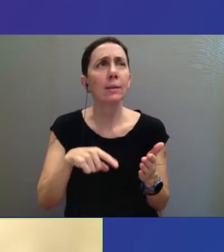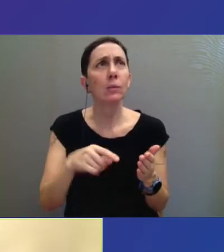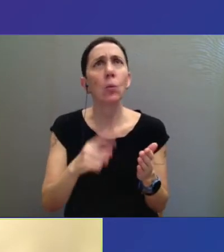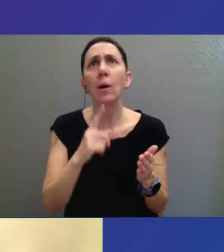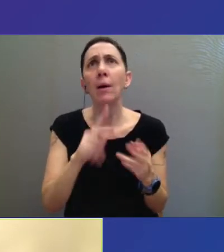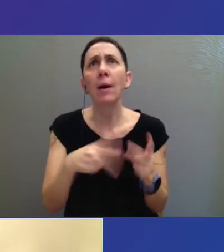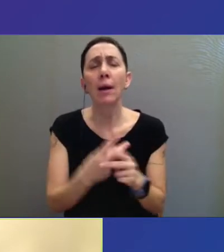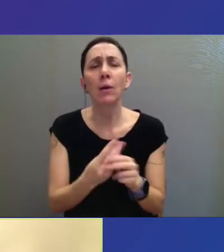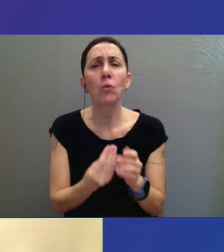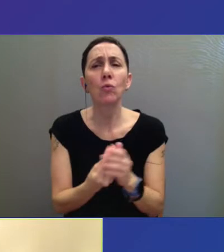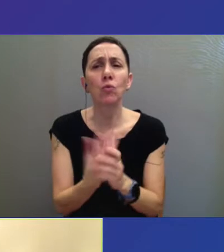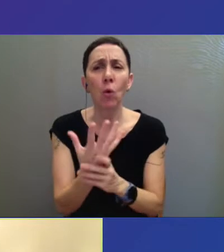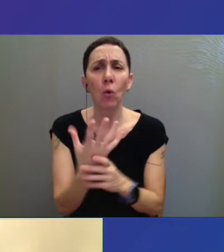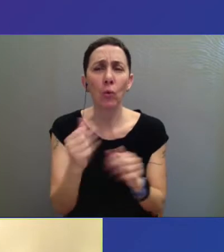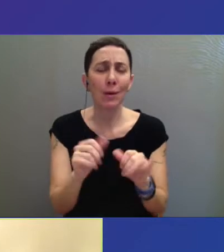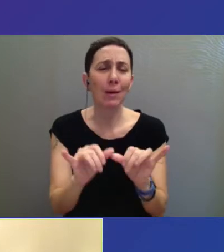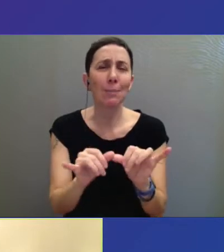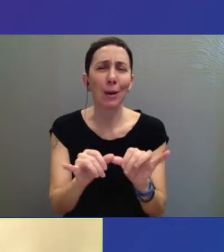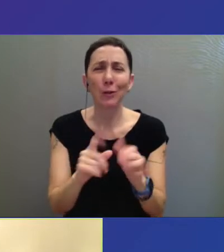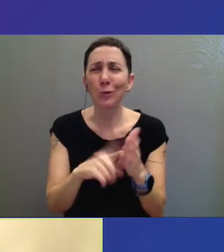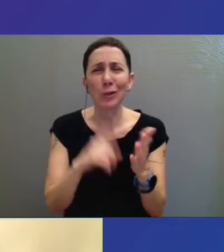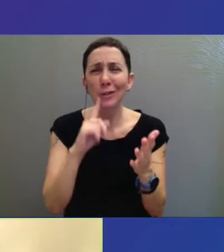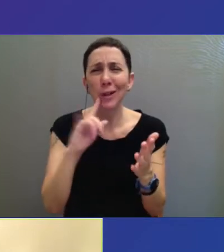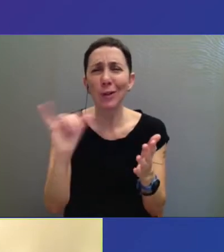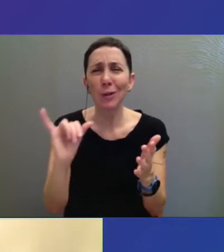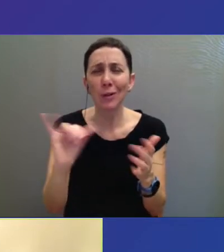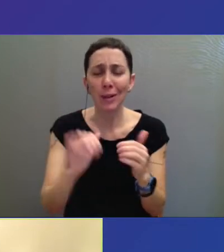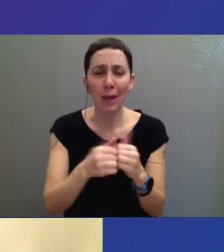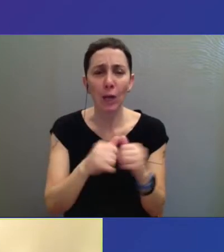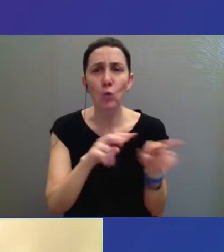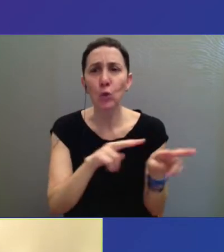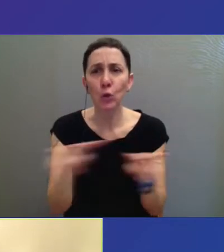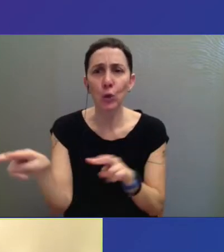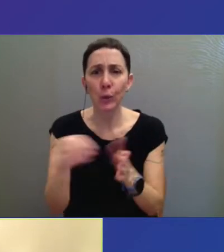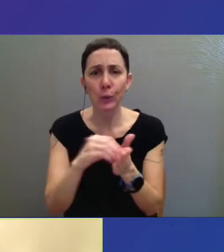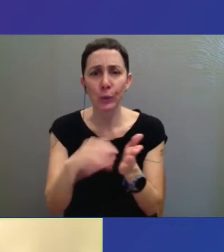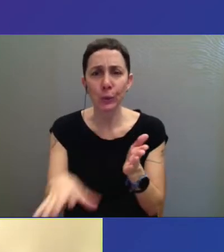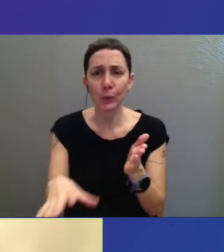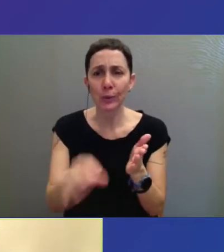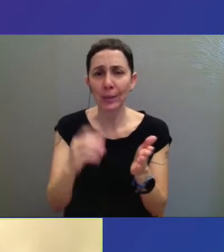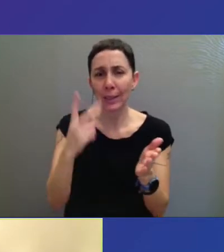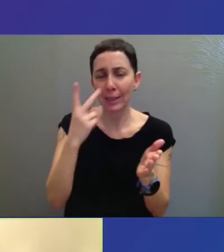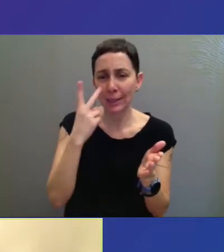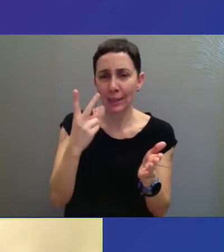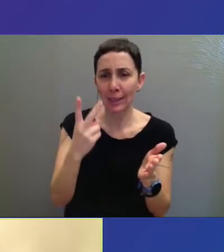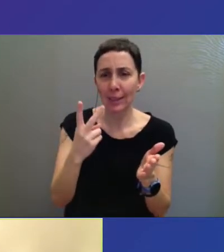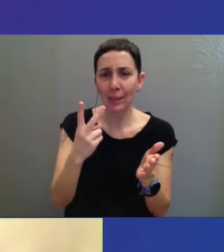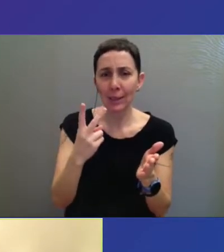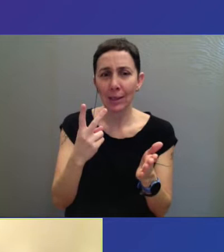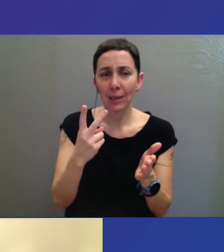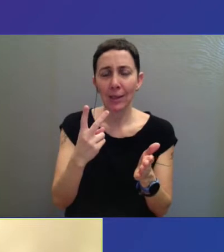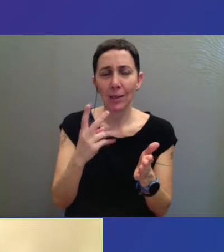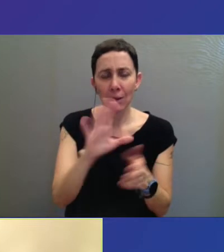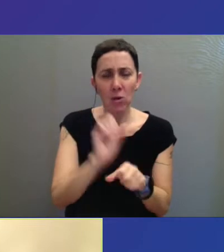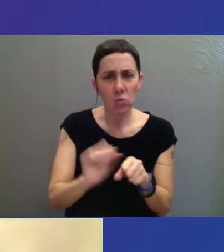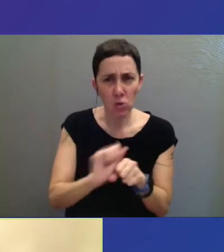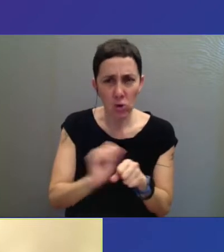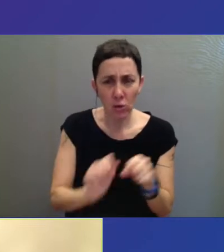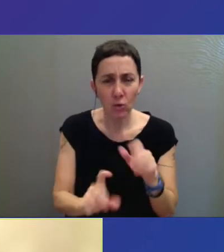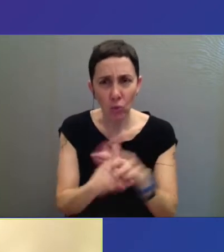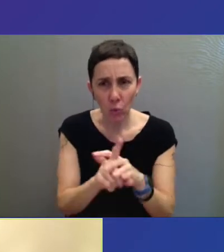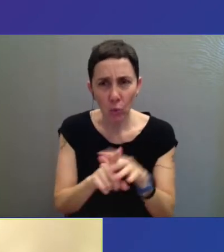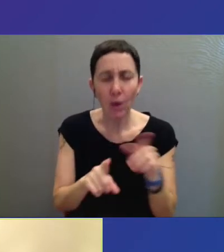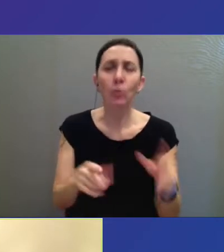that we could measure, you know, like how do we look at our students and see the work showing up? And you told me about